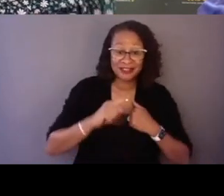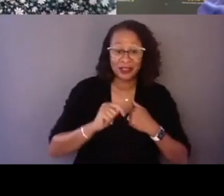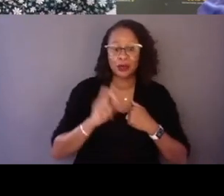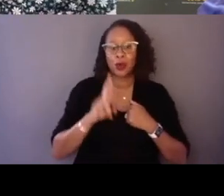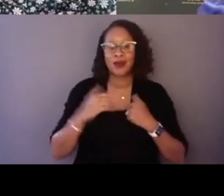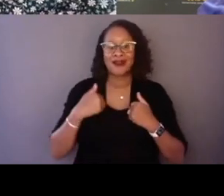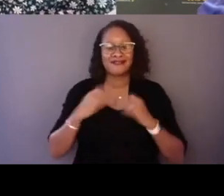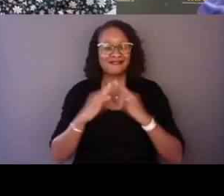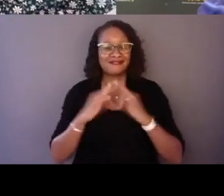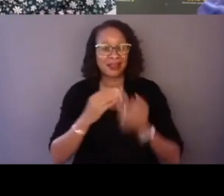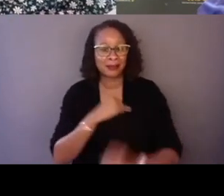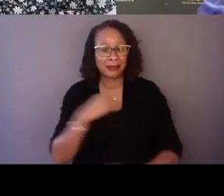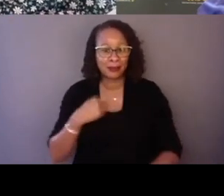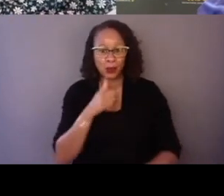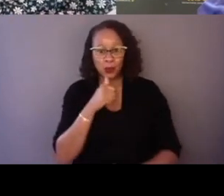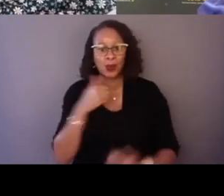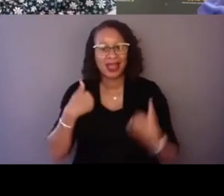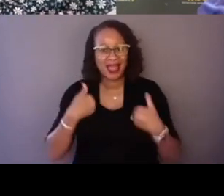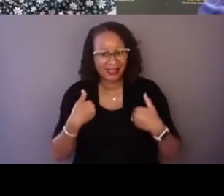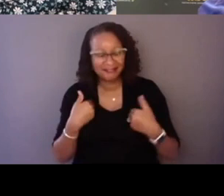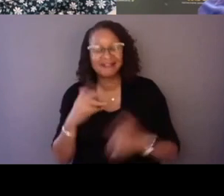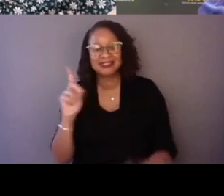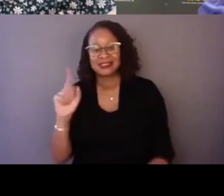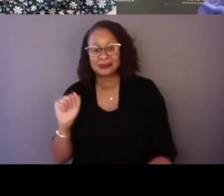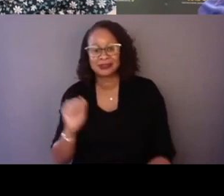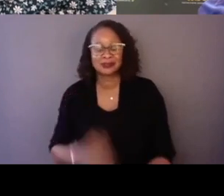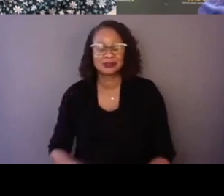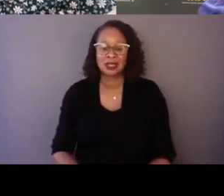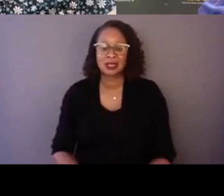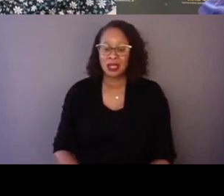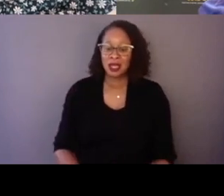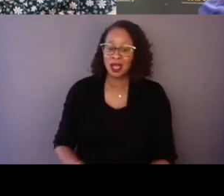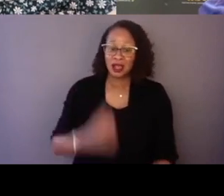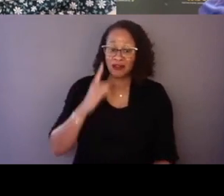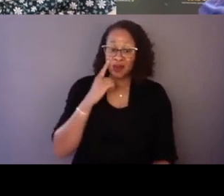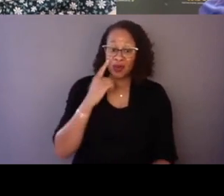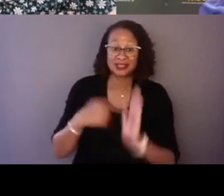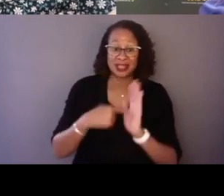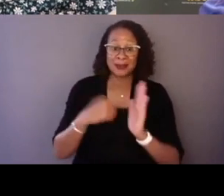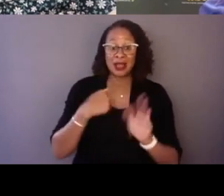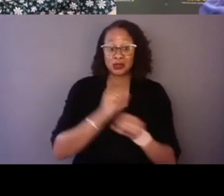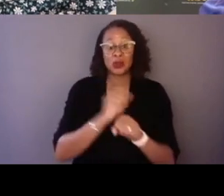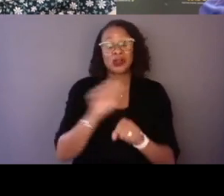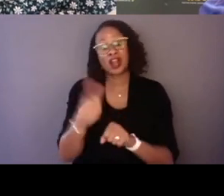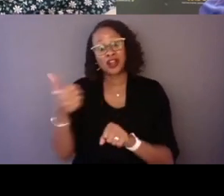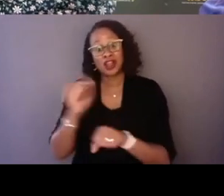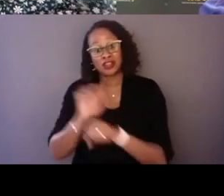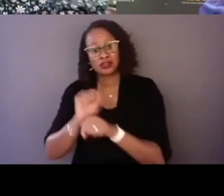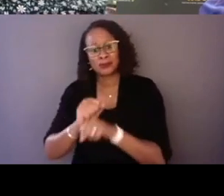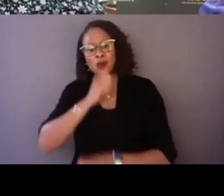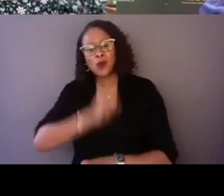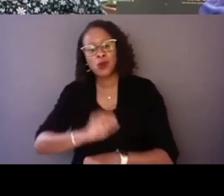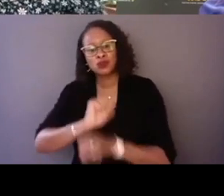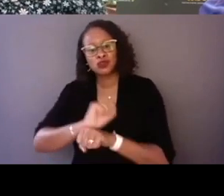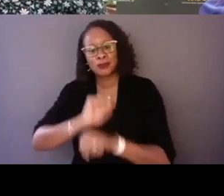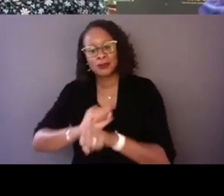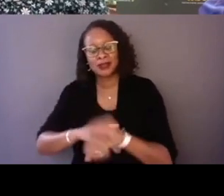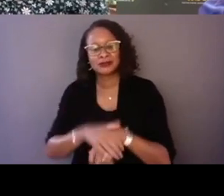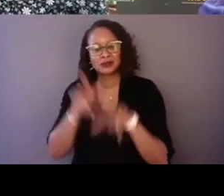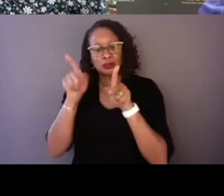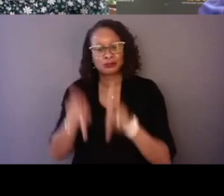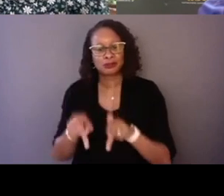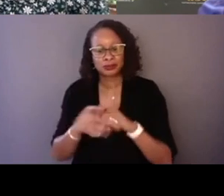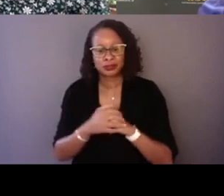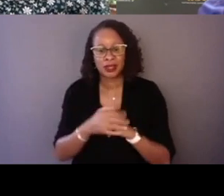close to you that is. For example, I was working in another job once, an old job, and